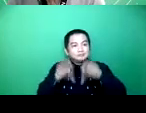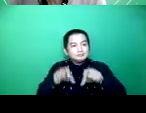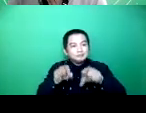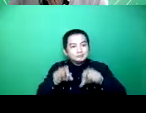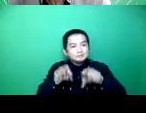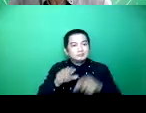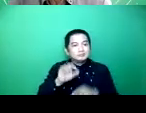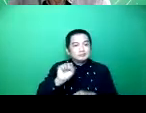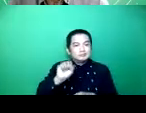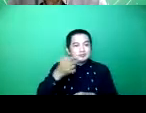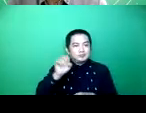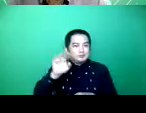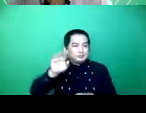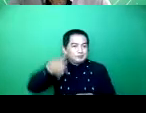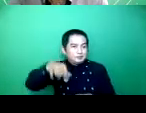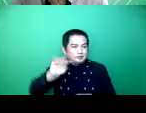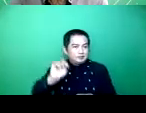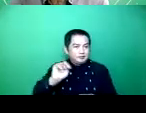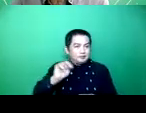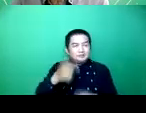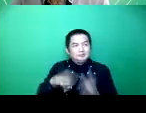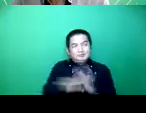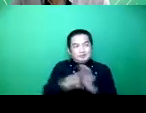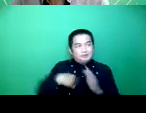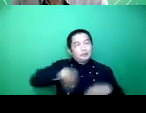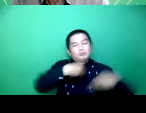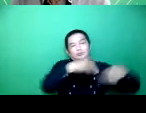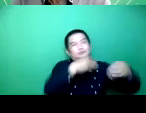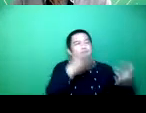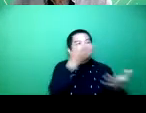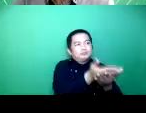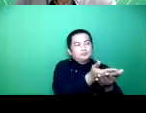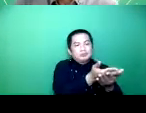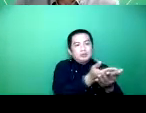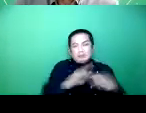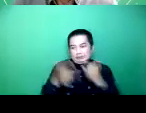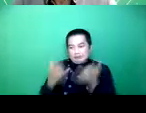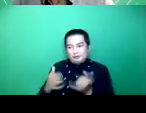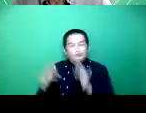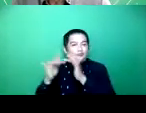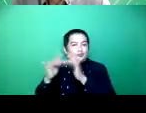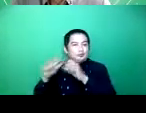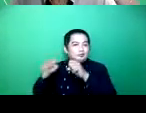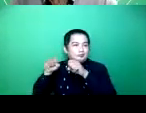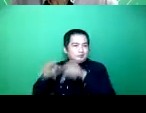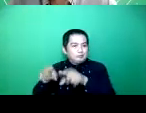very simple process. You go to a store and you buy something. But now, thanks to online shopping, we don't even have to go to the store